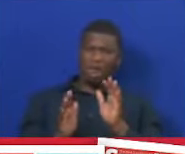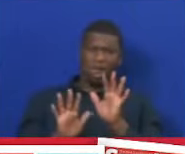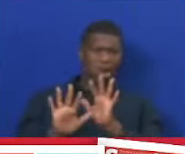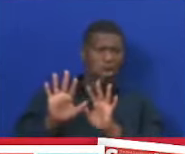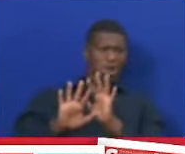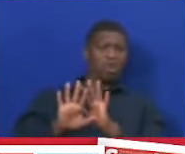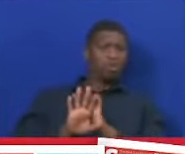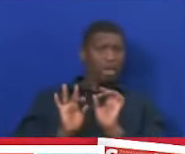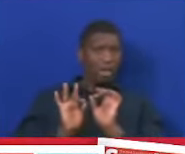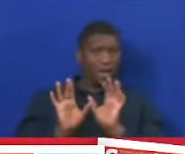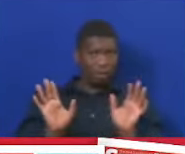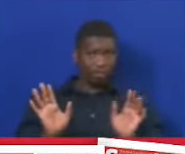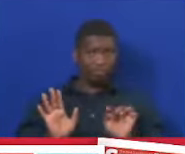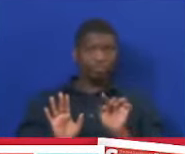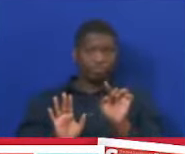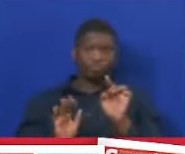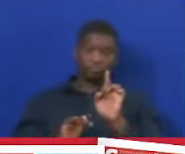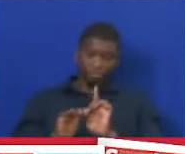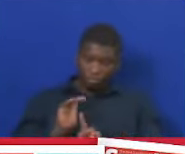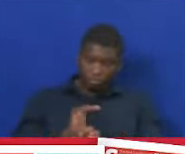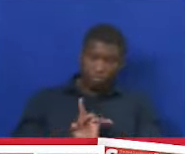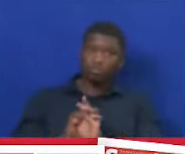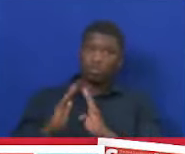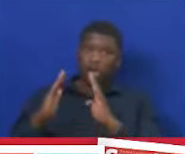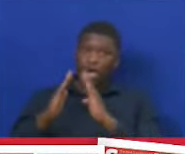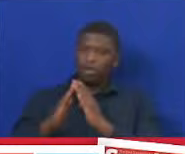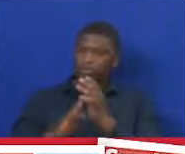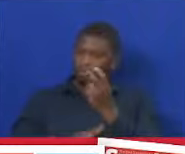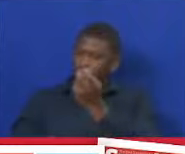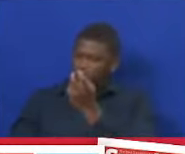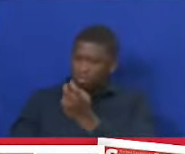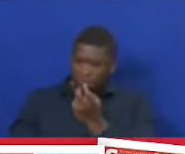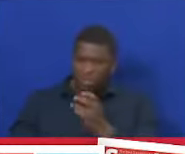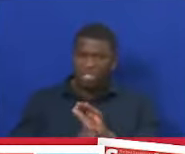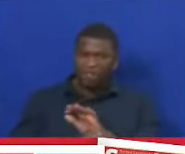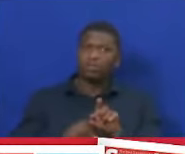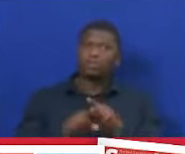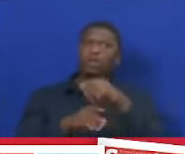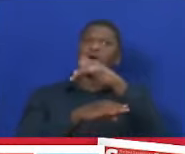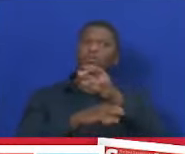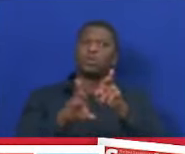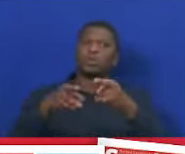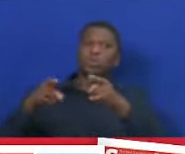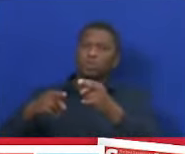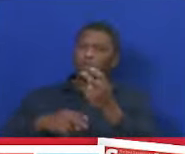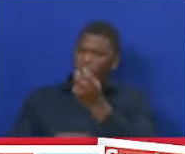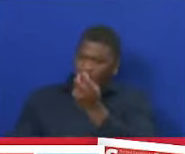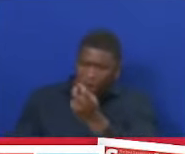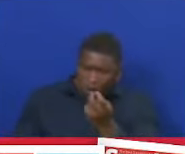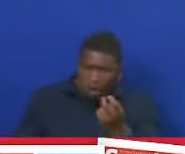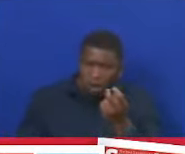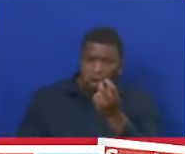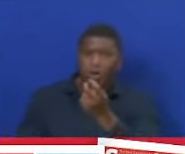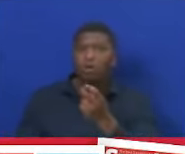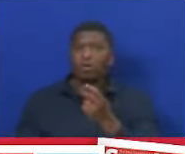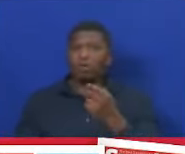search of the house and the two cottages, was Mr. Matlala there or did you first encounter